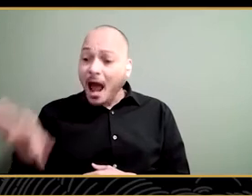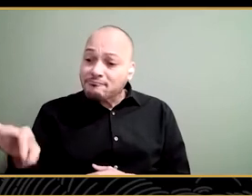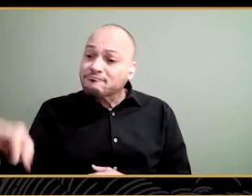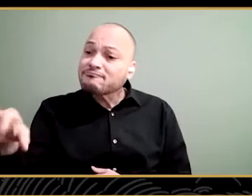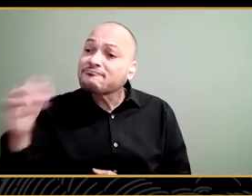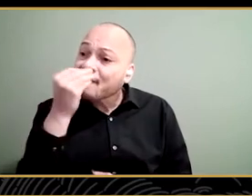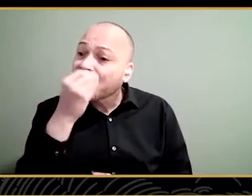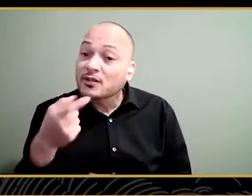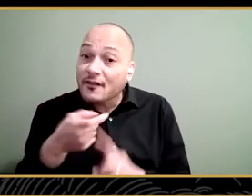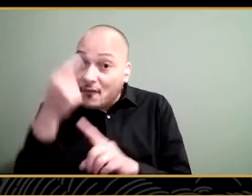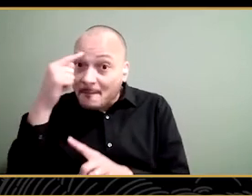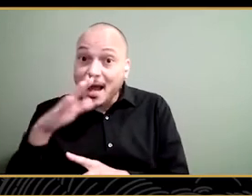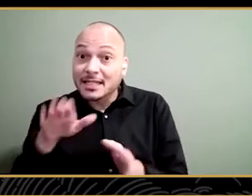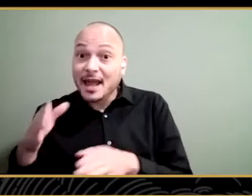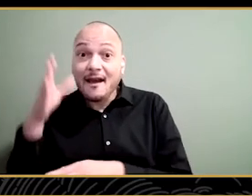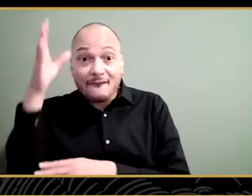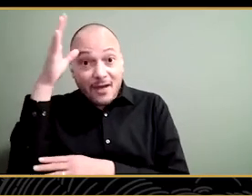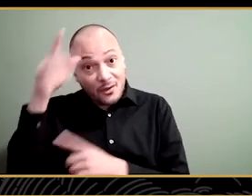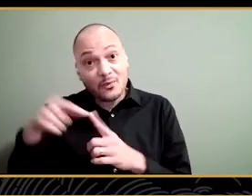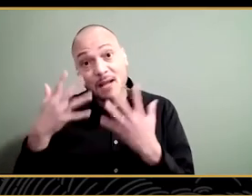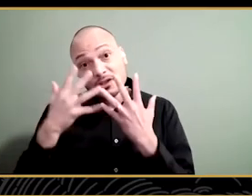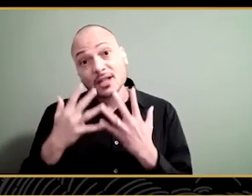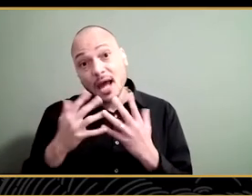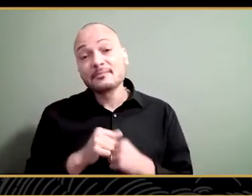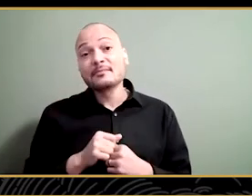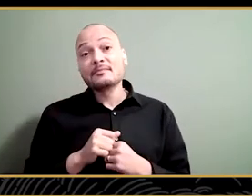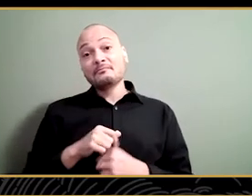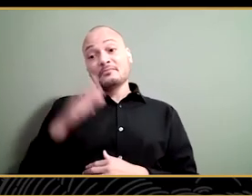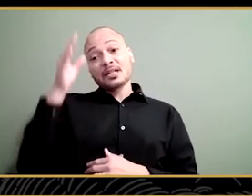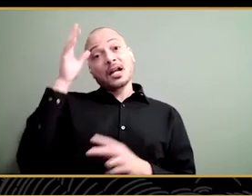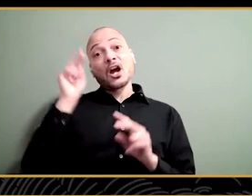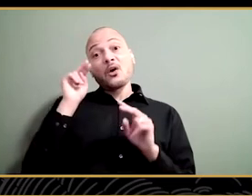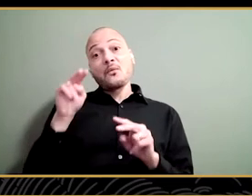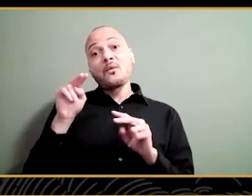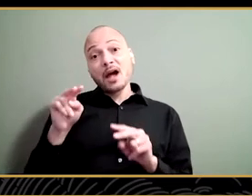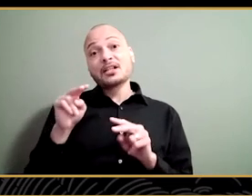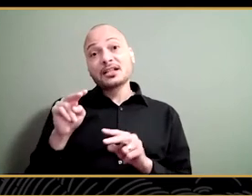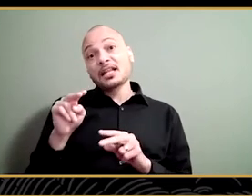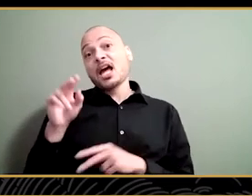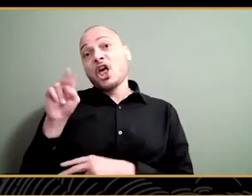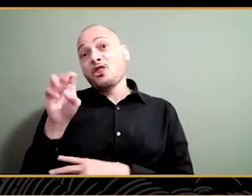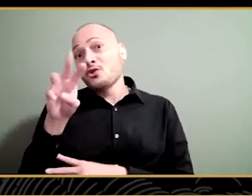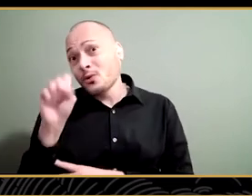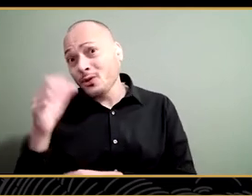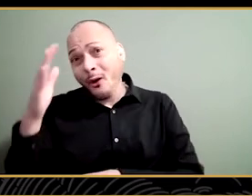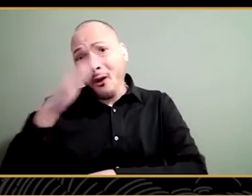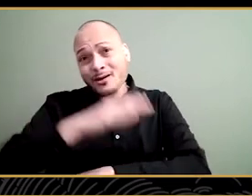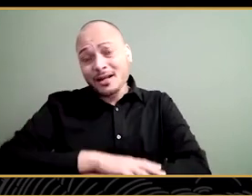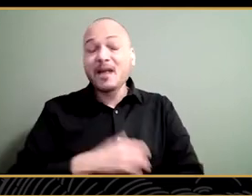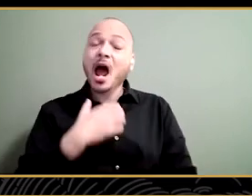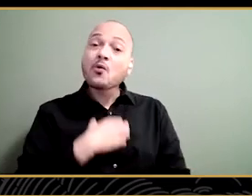my dead father when I'm sad. He watches Al Jazeera all day. I wish Jessica